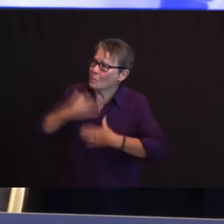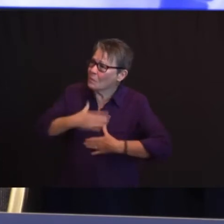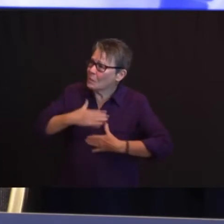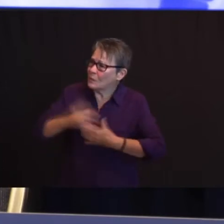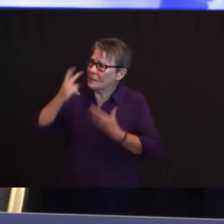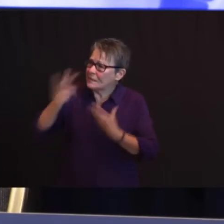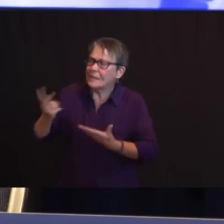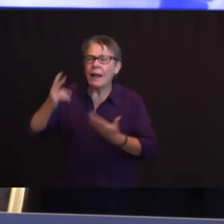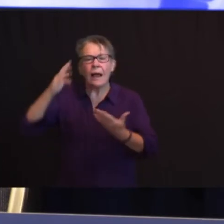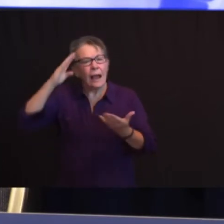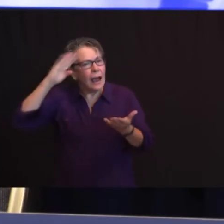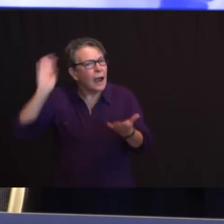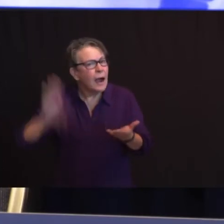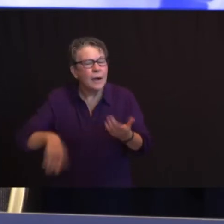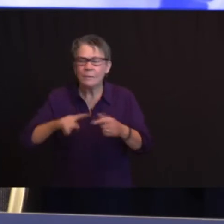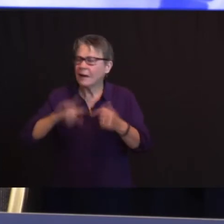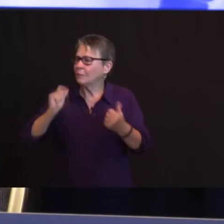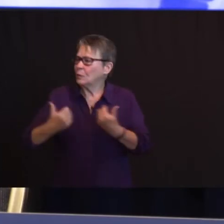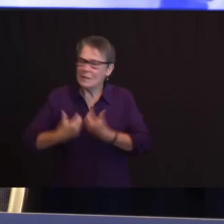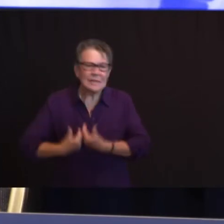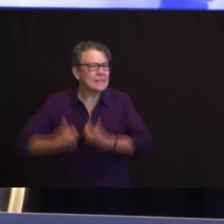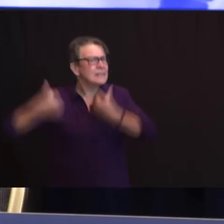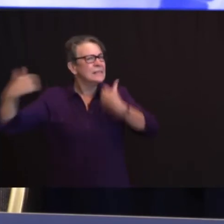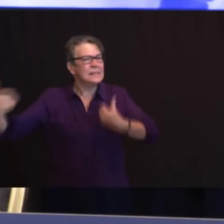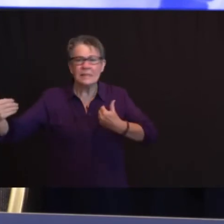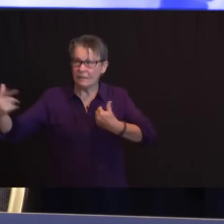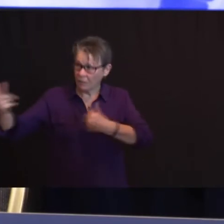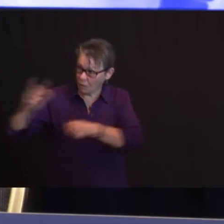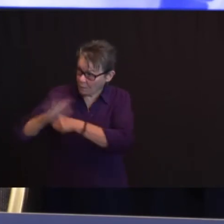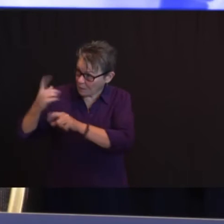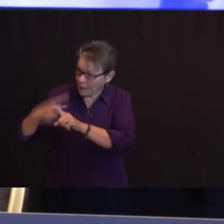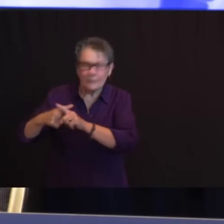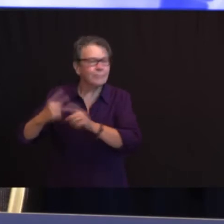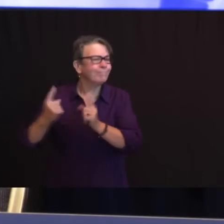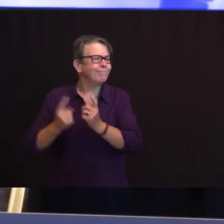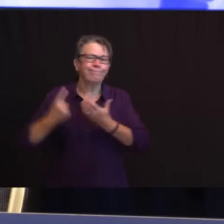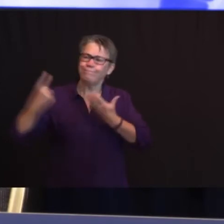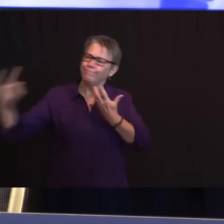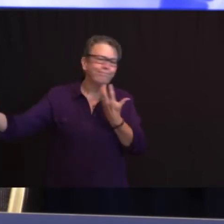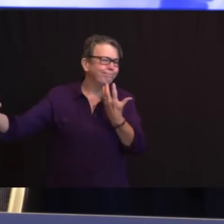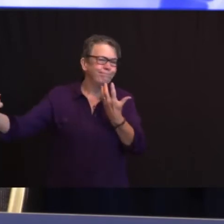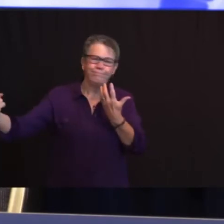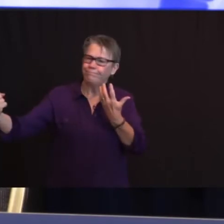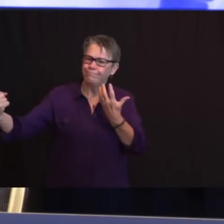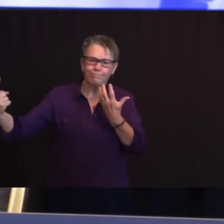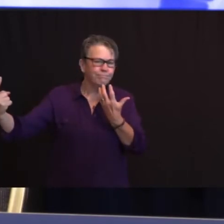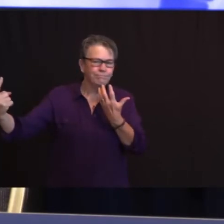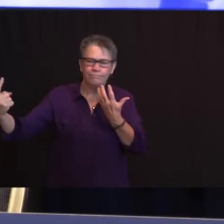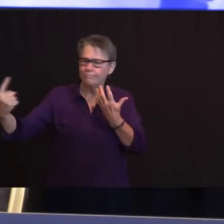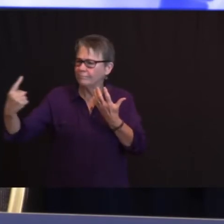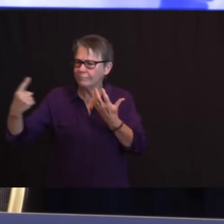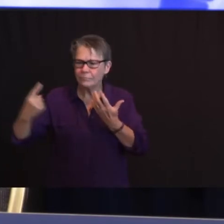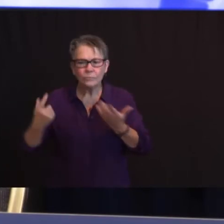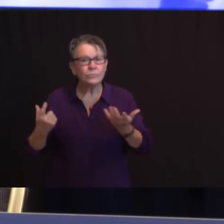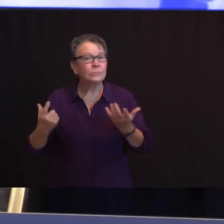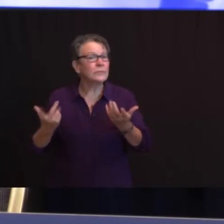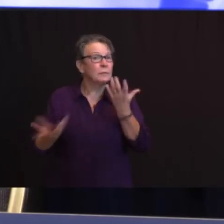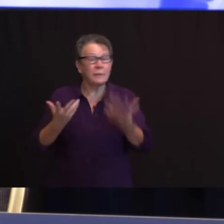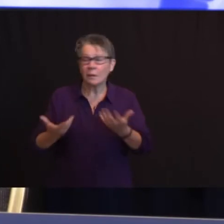or quarantine period, the student should eat meals in a private space or outdoors and at least 6